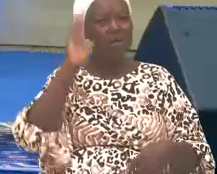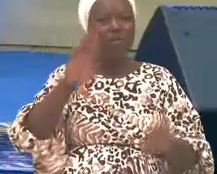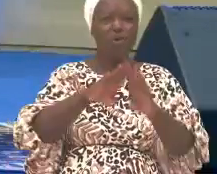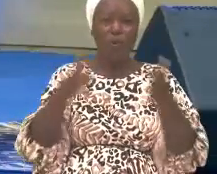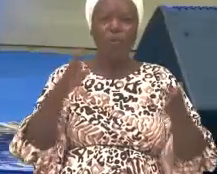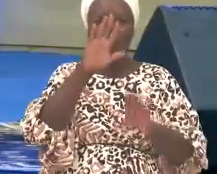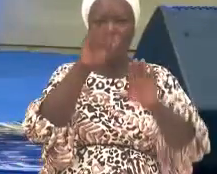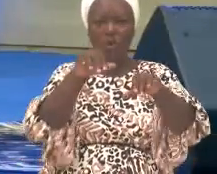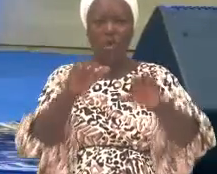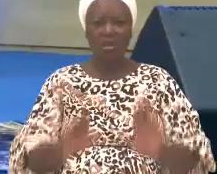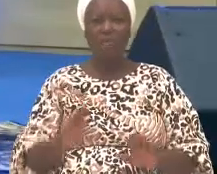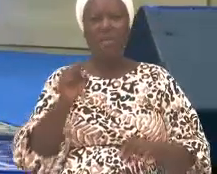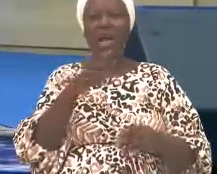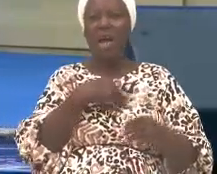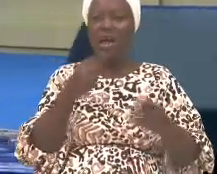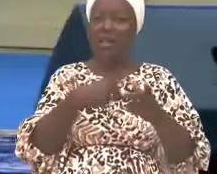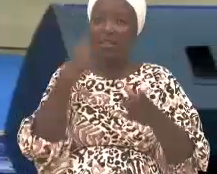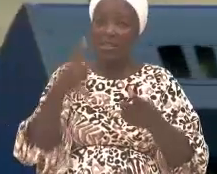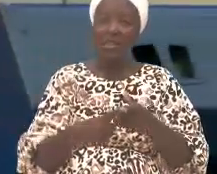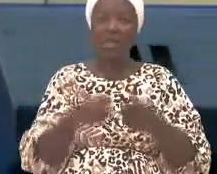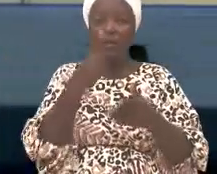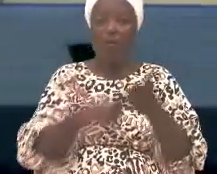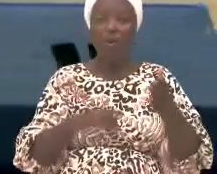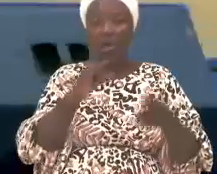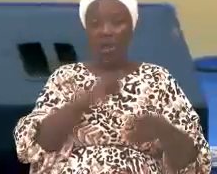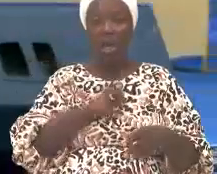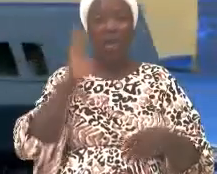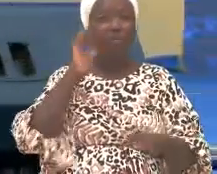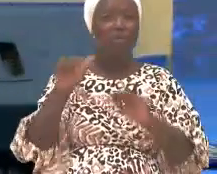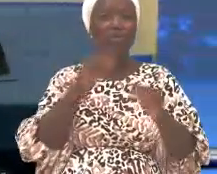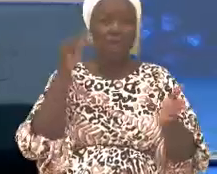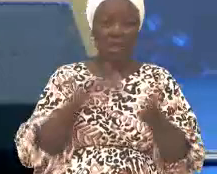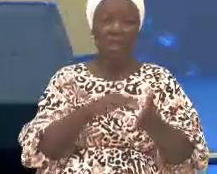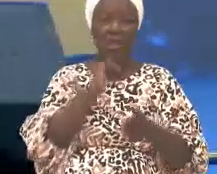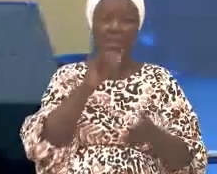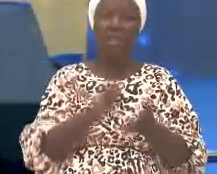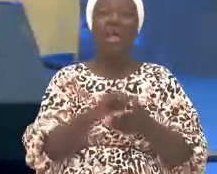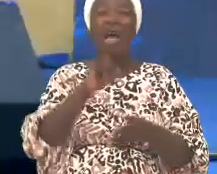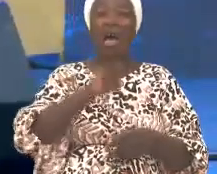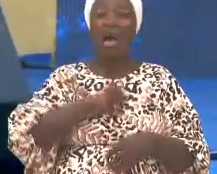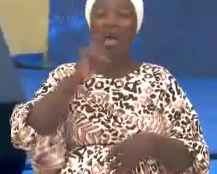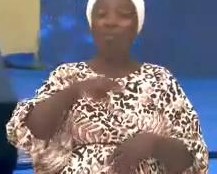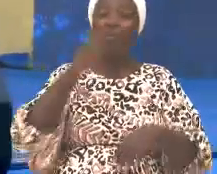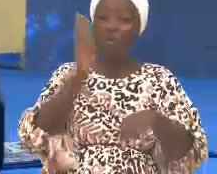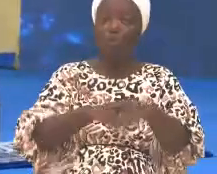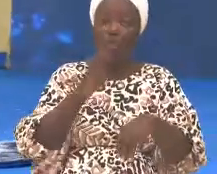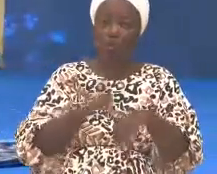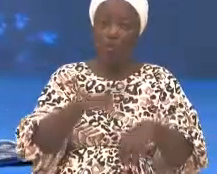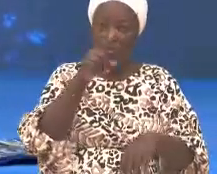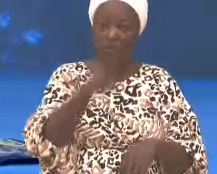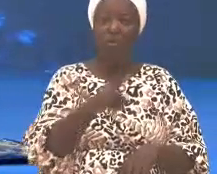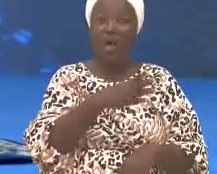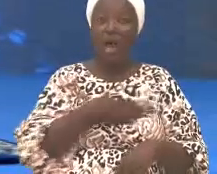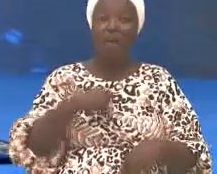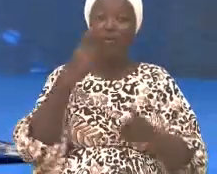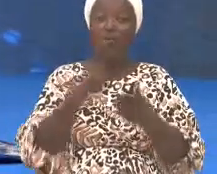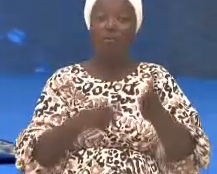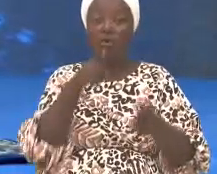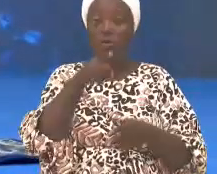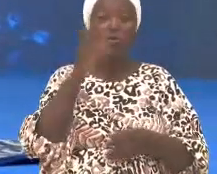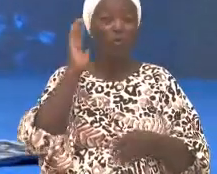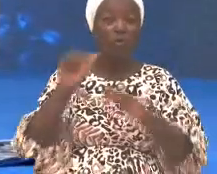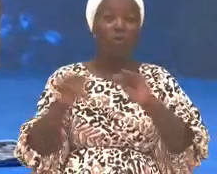graves. And then what I will do again, he said, I must warn you. And what you will do, you